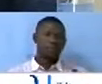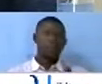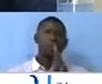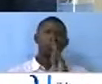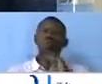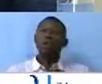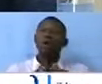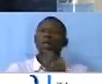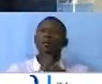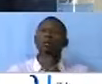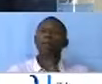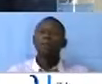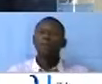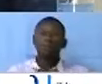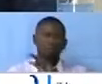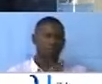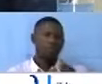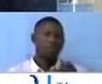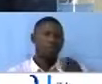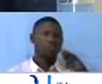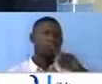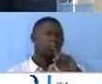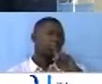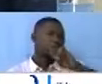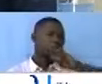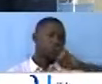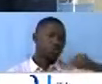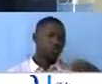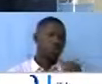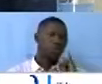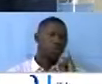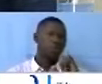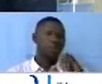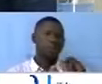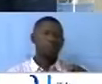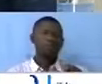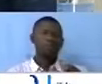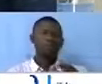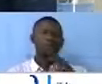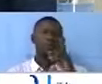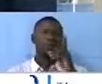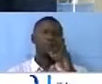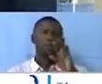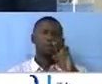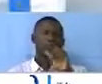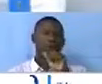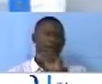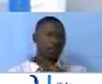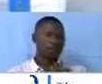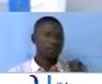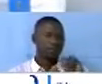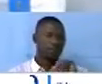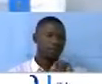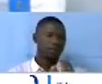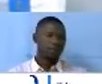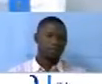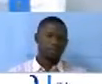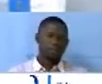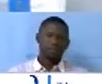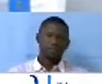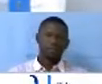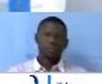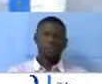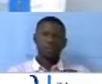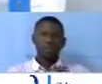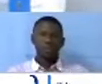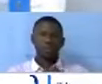is the same thing. Yaya Drame. Jim Drame. Yaya Drame. In the Balo Kante case. See, you